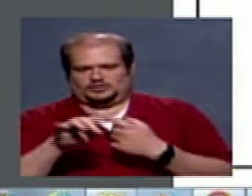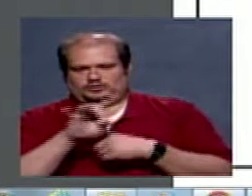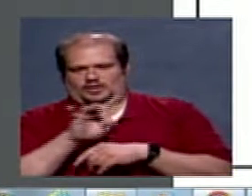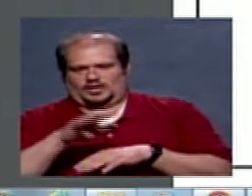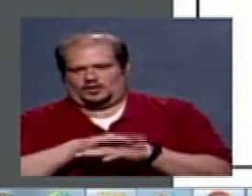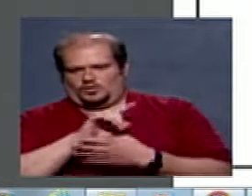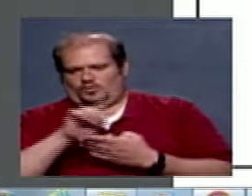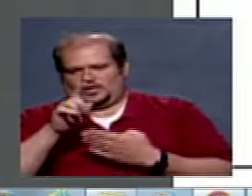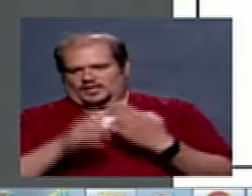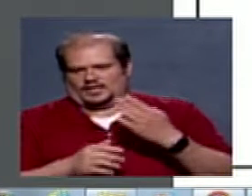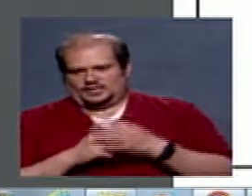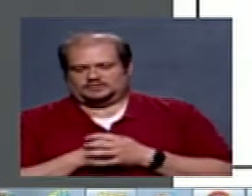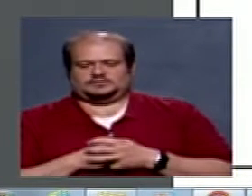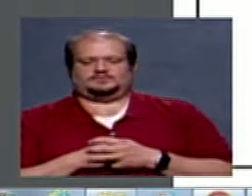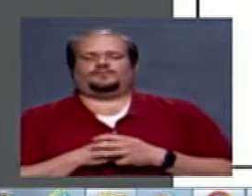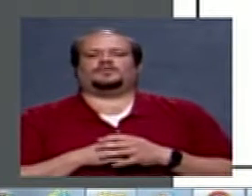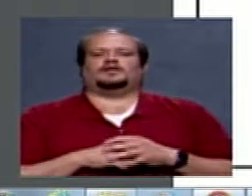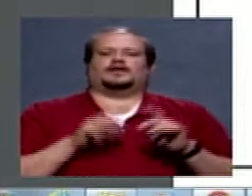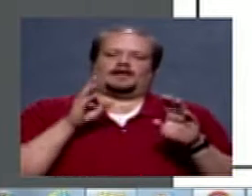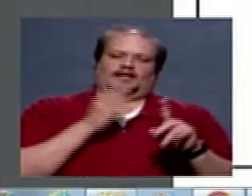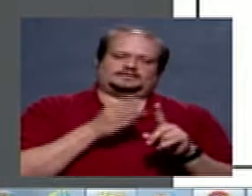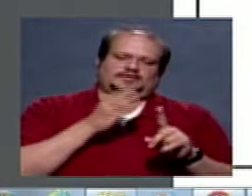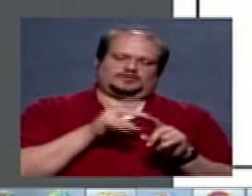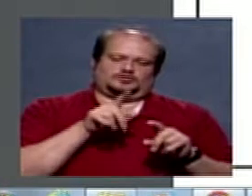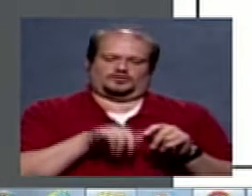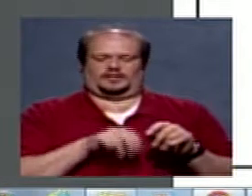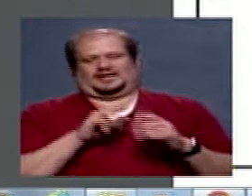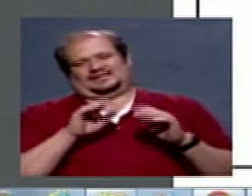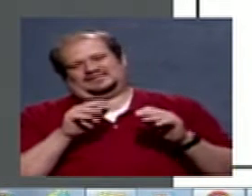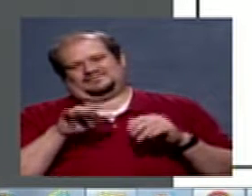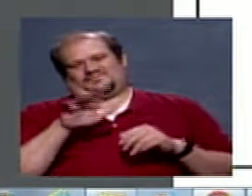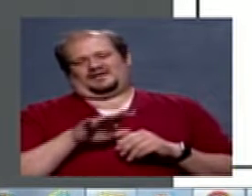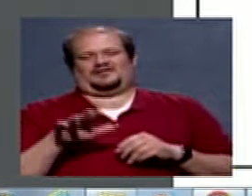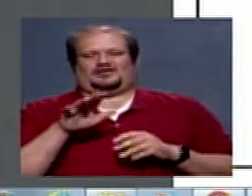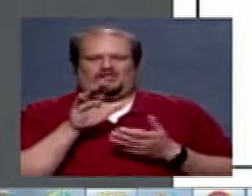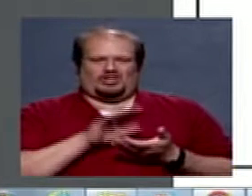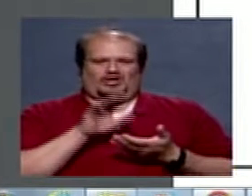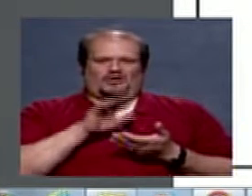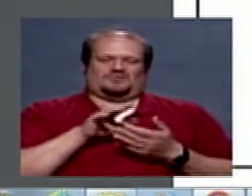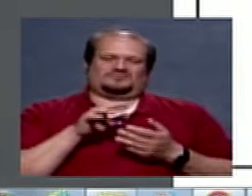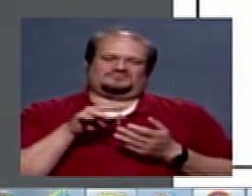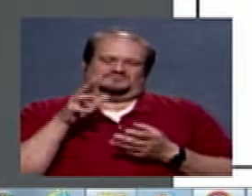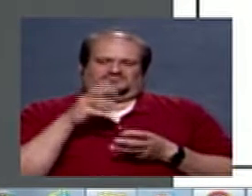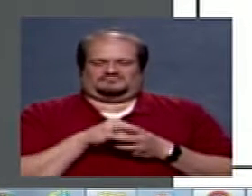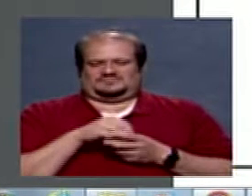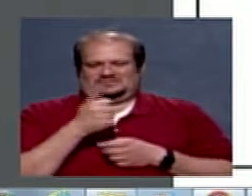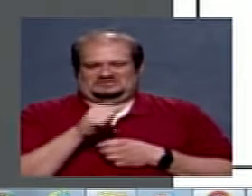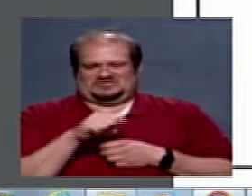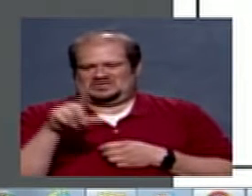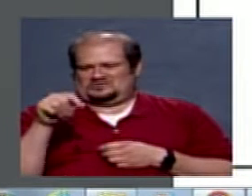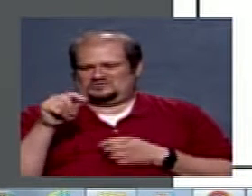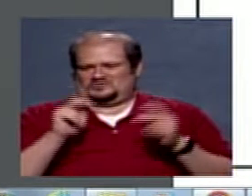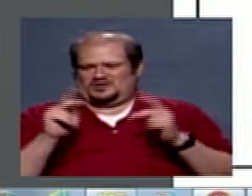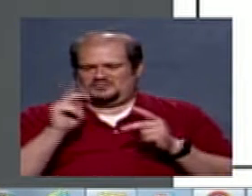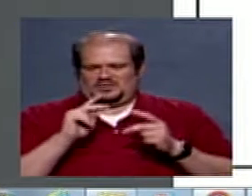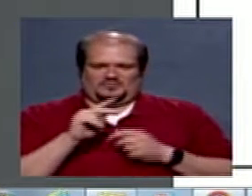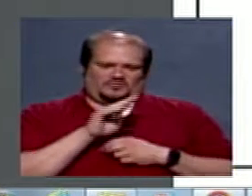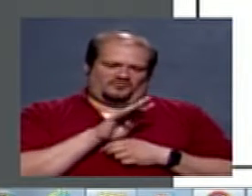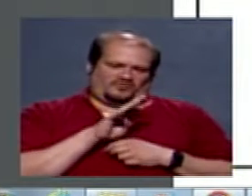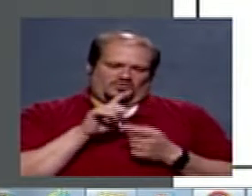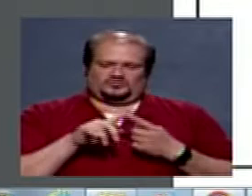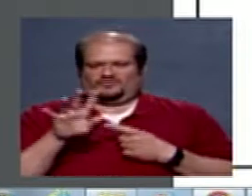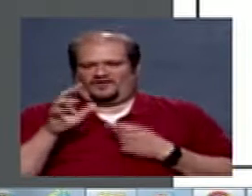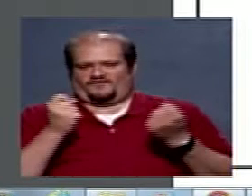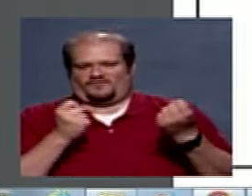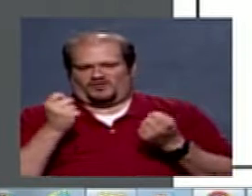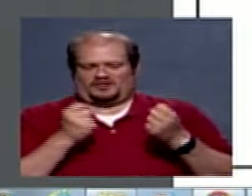on weekends. Attendance during the week is anticipated to be fairly low, consisting of 10 to 20 people and 4 to 5